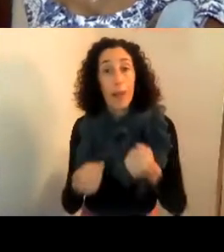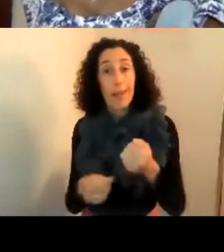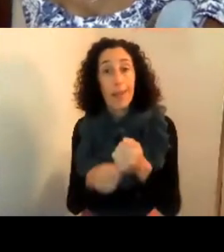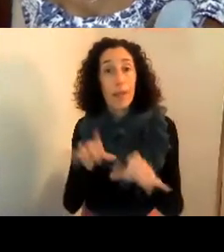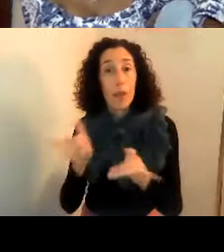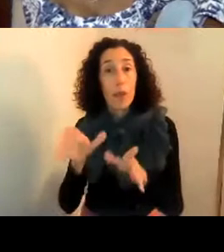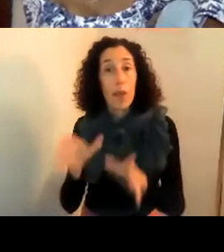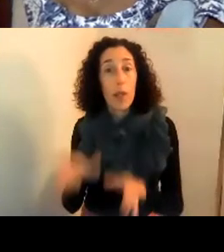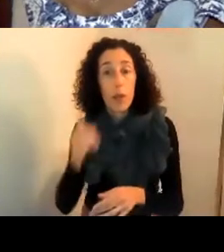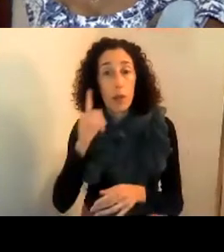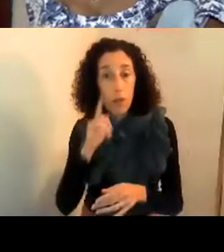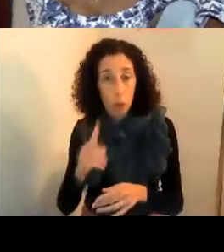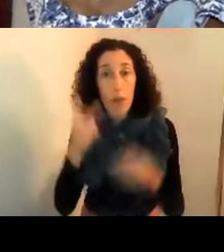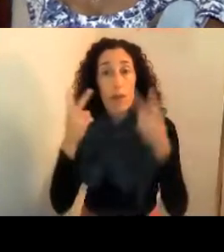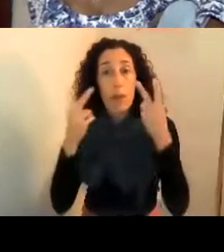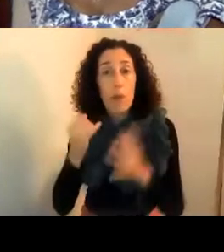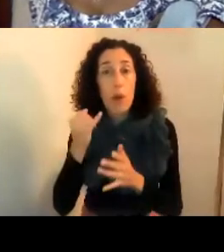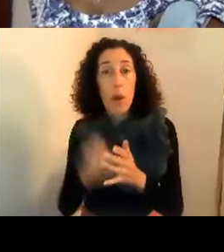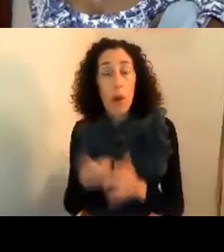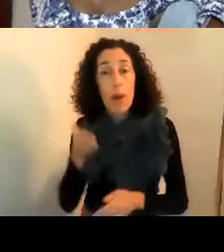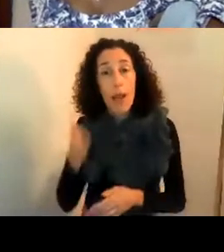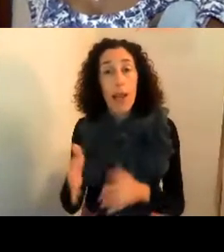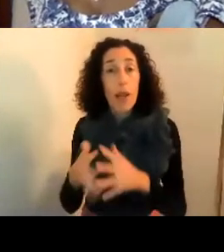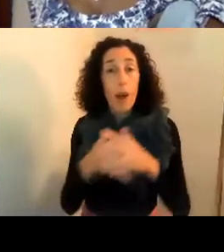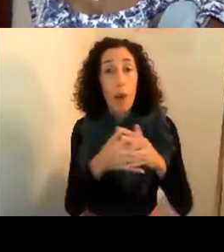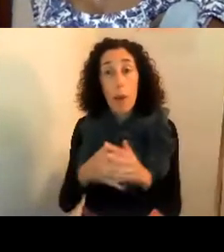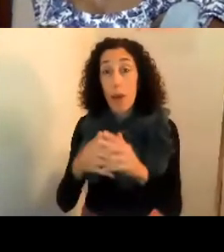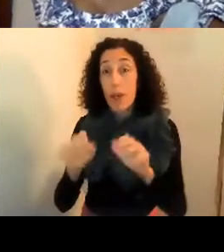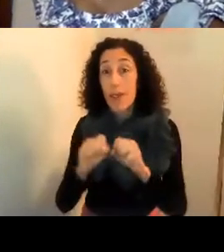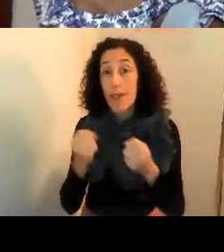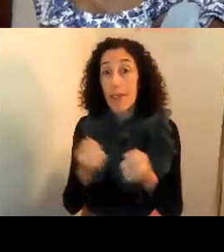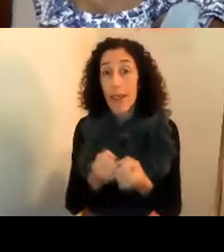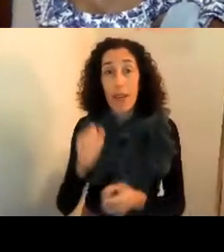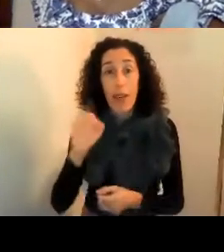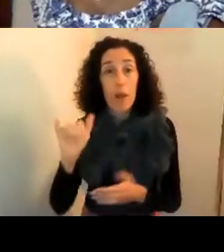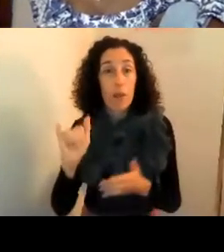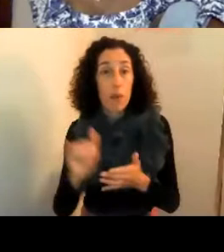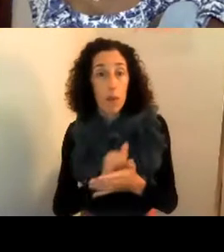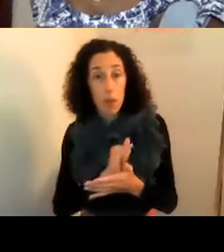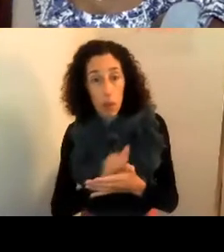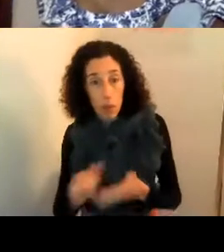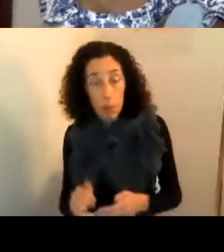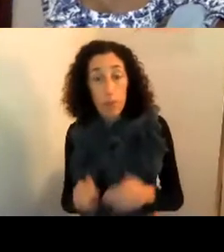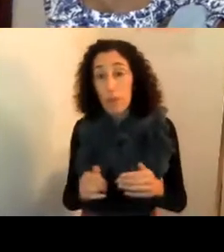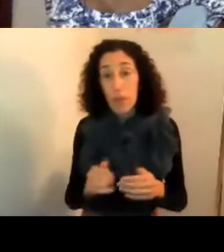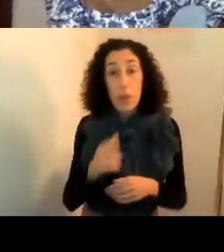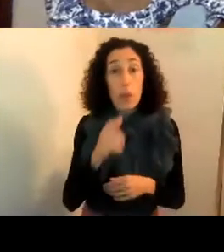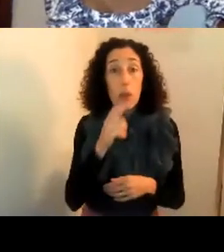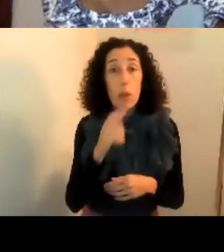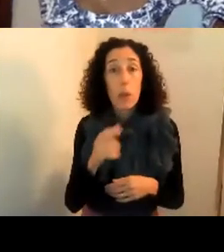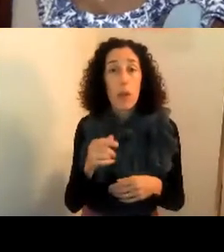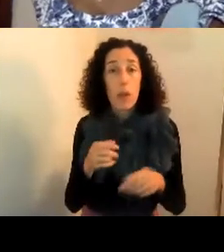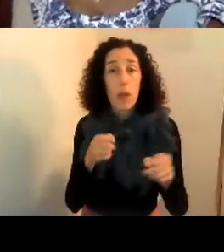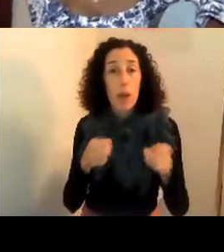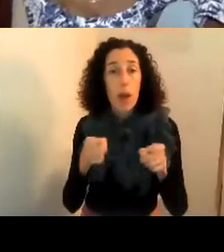America Society in New York. And last but not least, of course, is our moderator, the amazing Rebecca Kelly